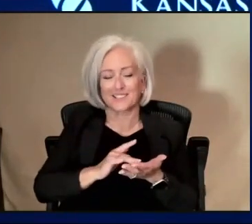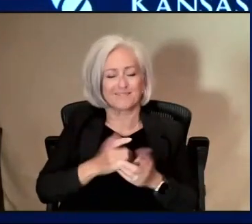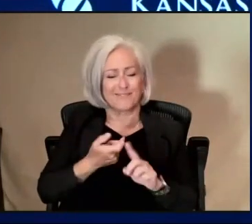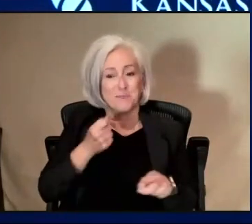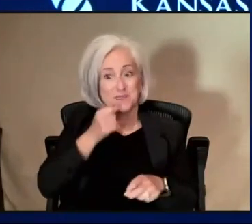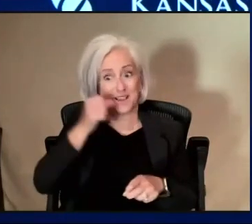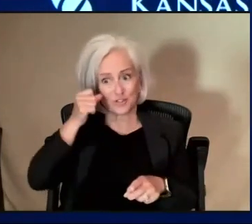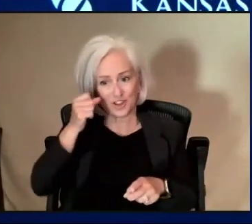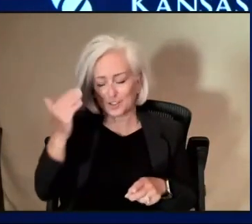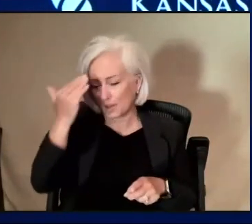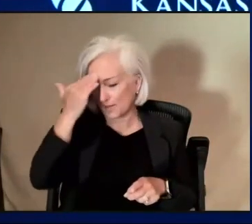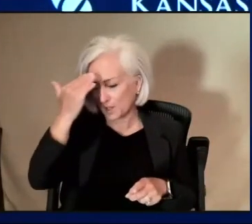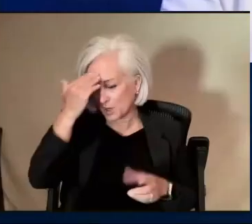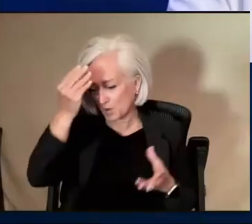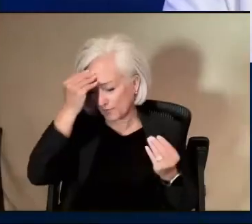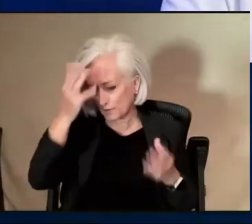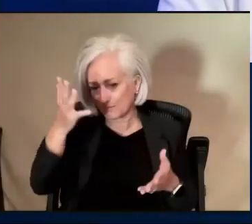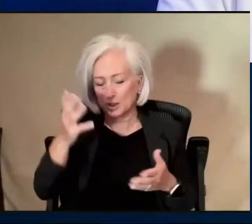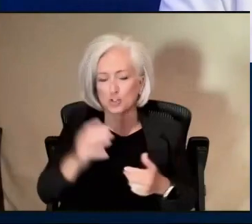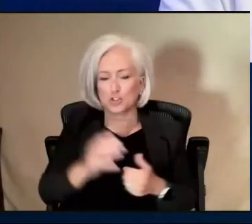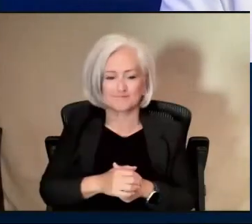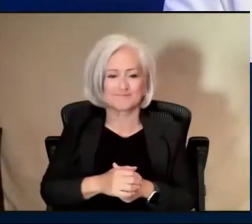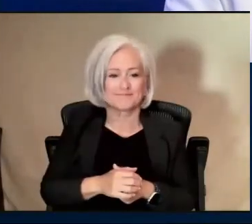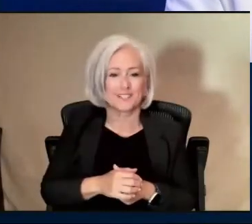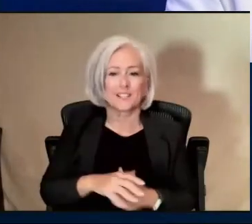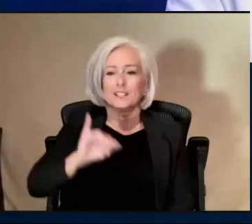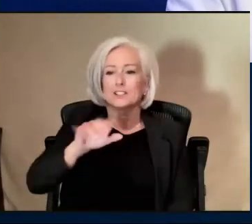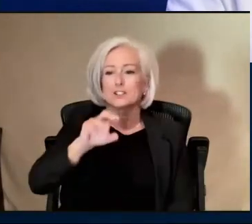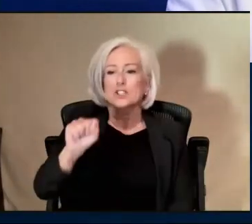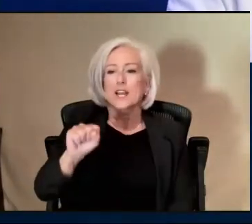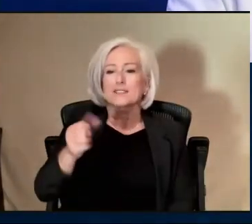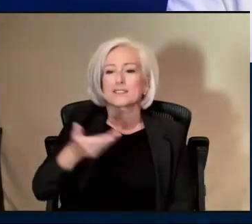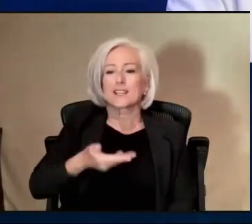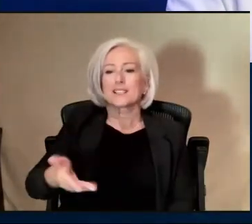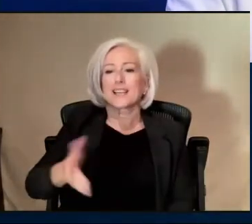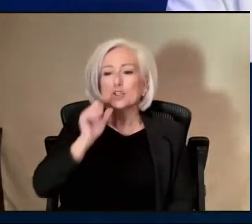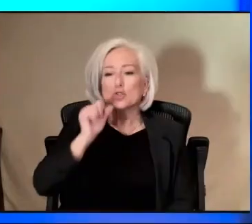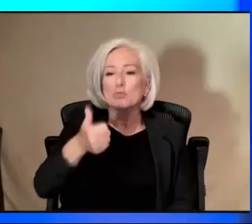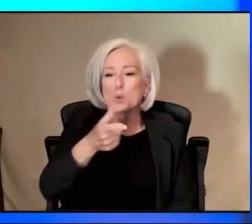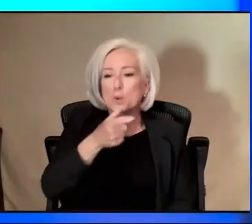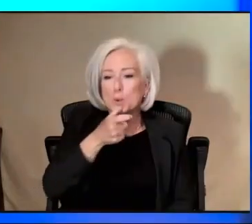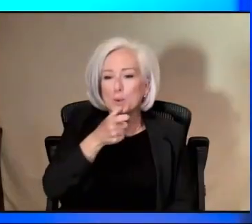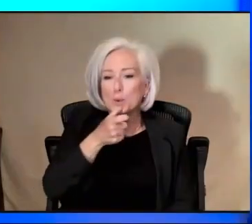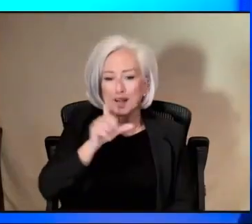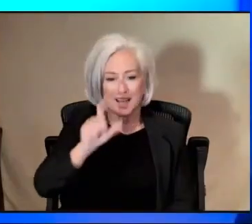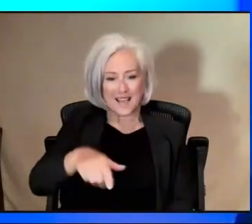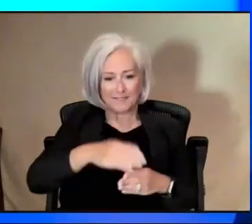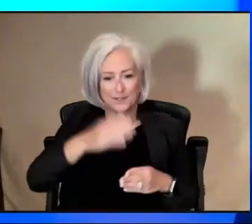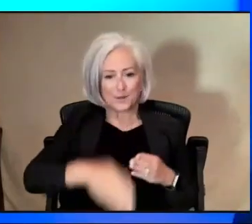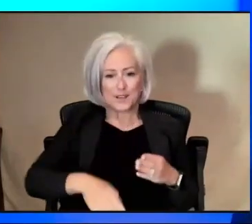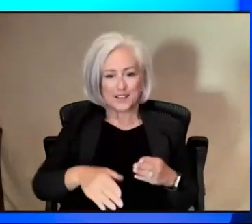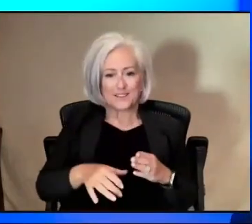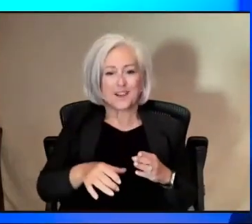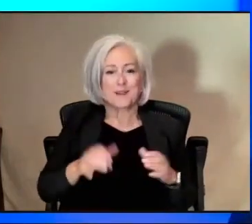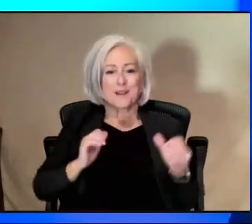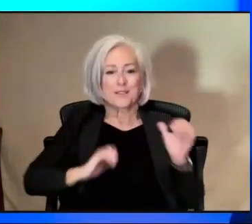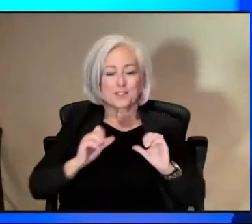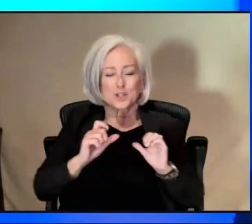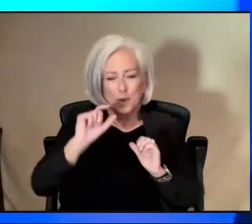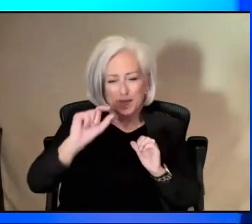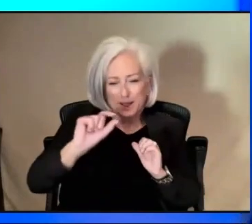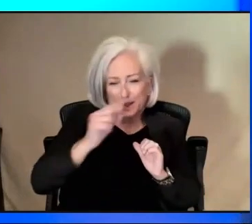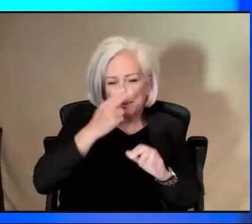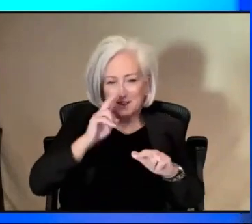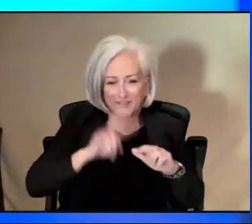that information. Jess, tell us about our guest tomorrow. I will. Okay, so I have to wrap up the show, though, having just a little bit of fun with